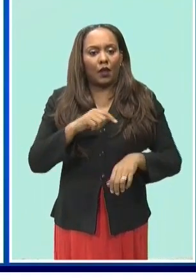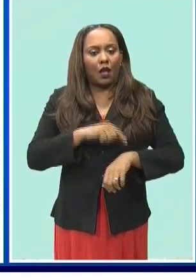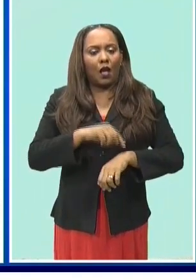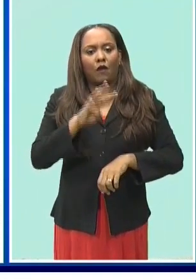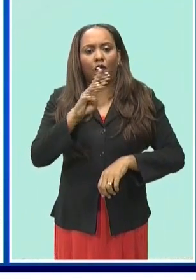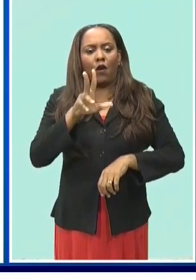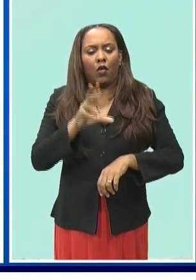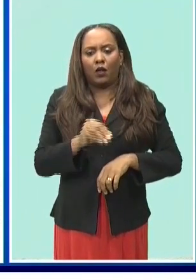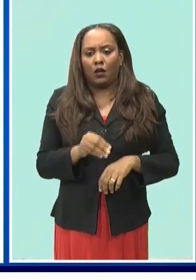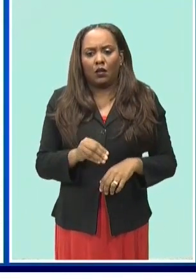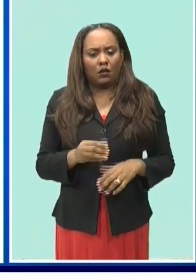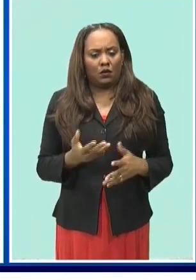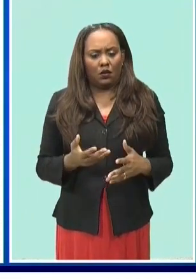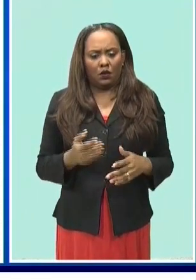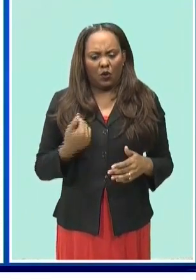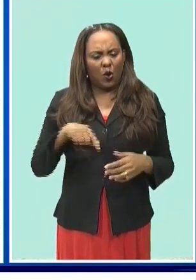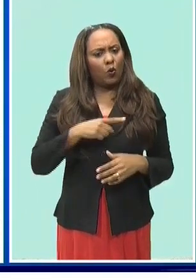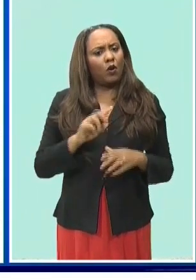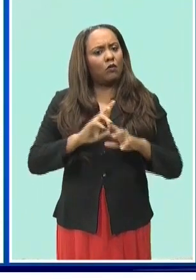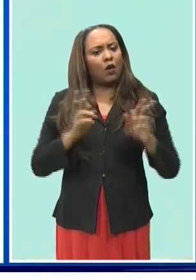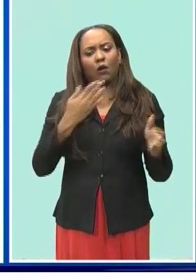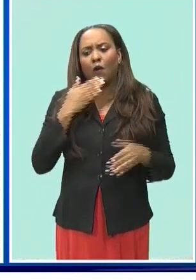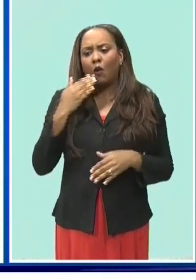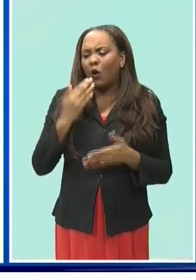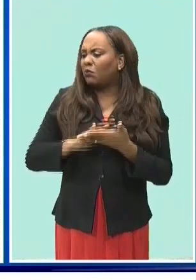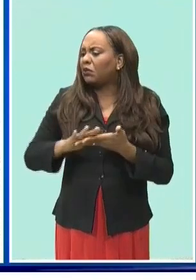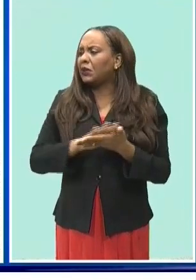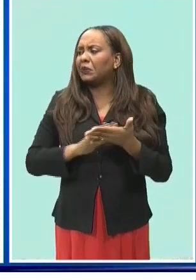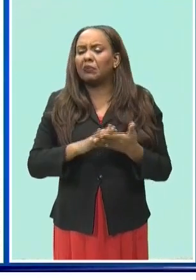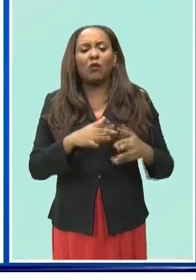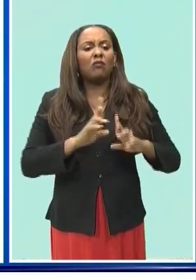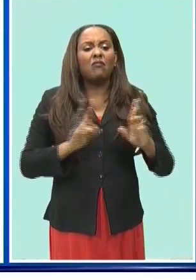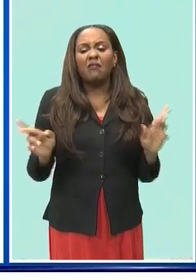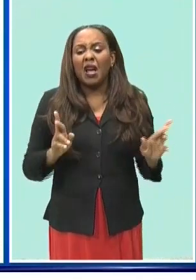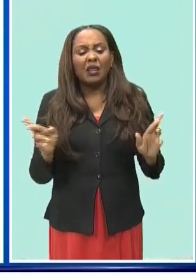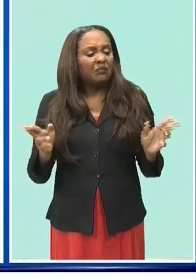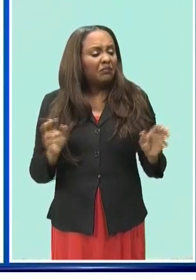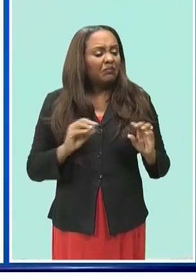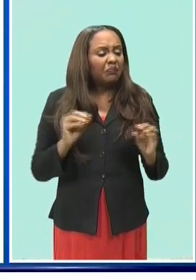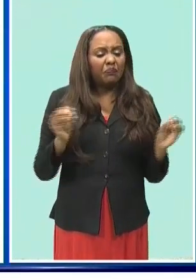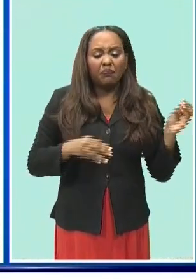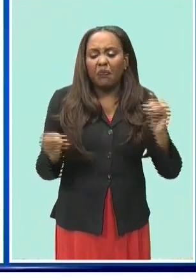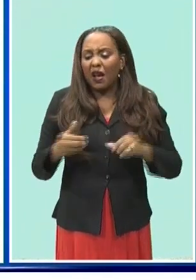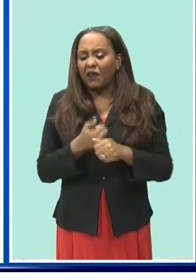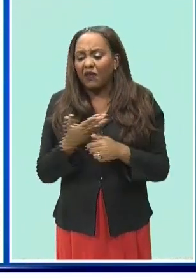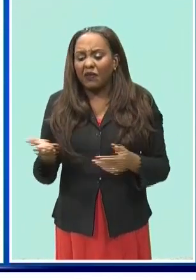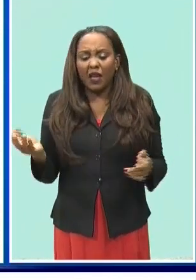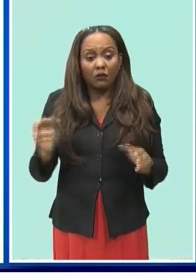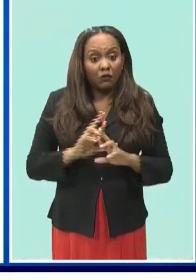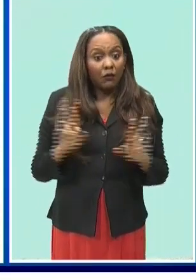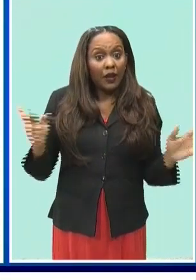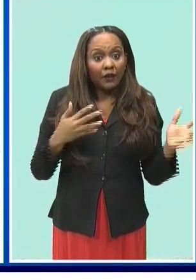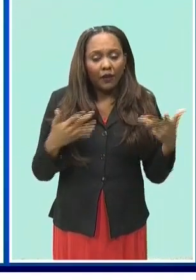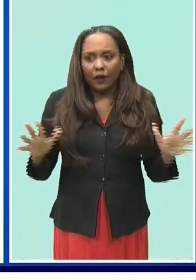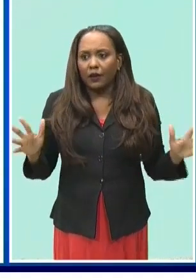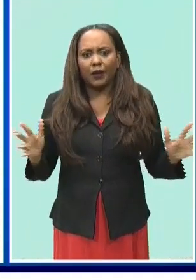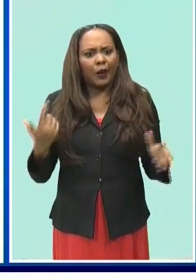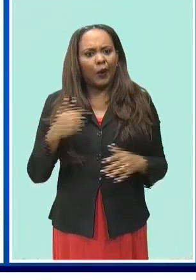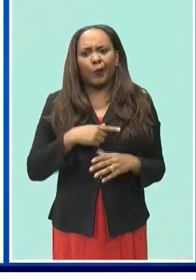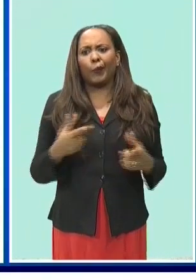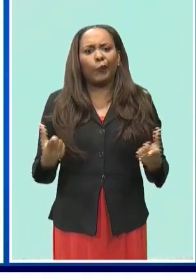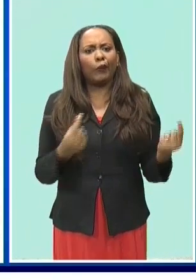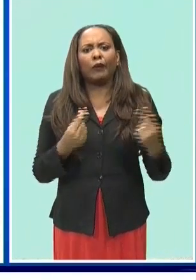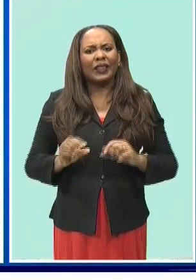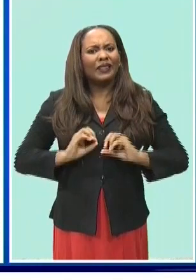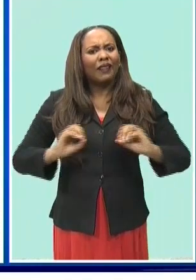winding down and cleaning up and tidying up and looking to the left from here. And to see that did happen at that time, it was not an area that we was doing anything at all in,